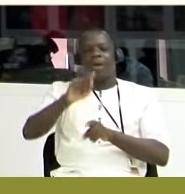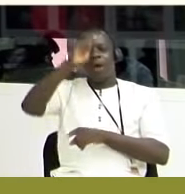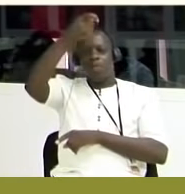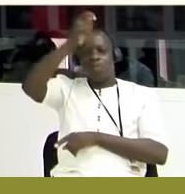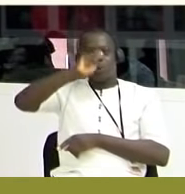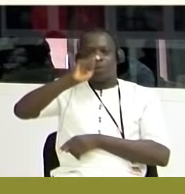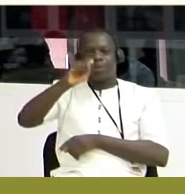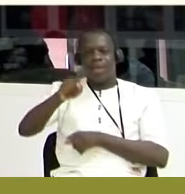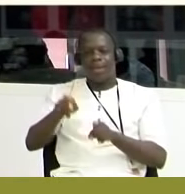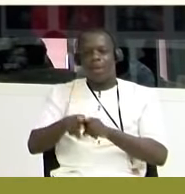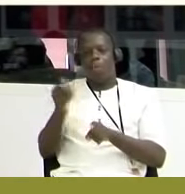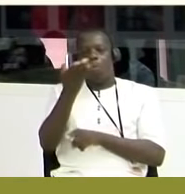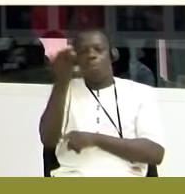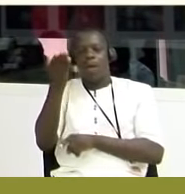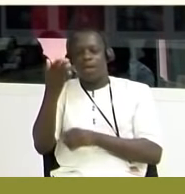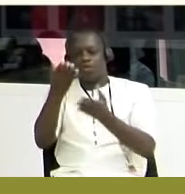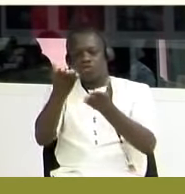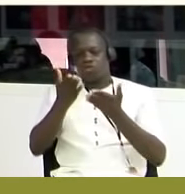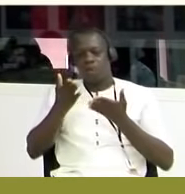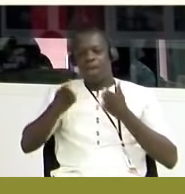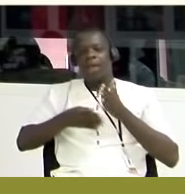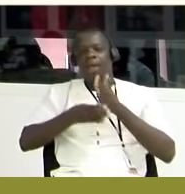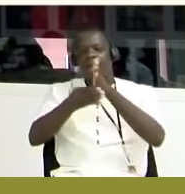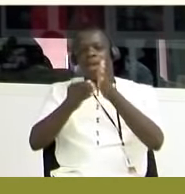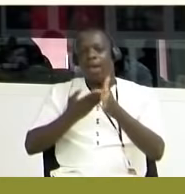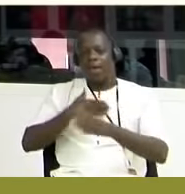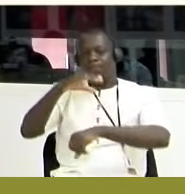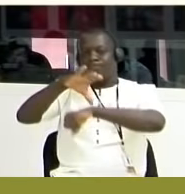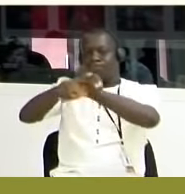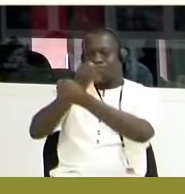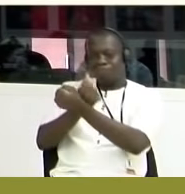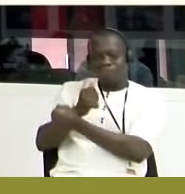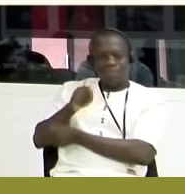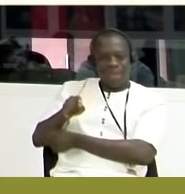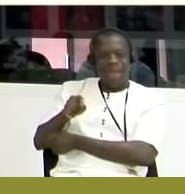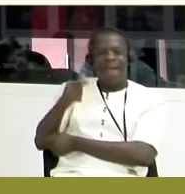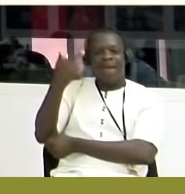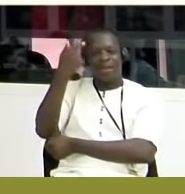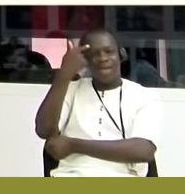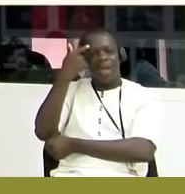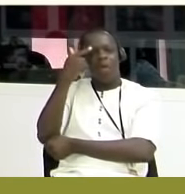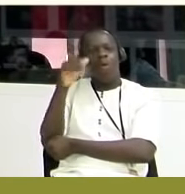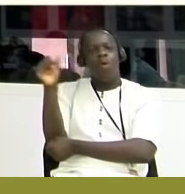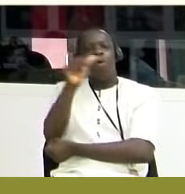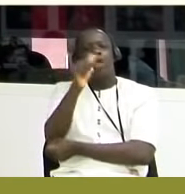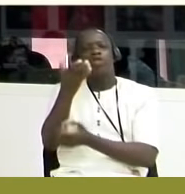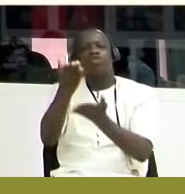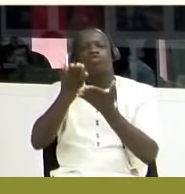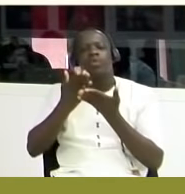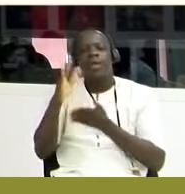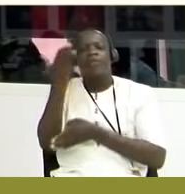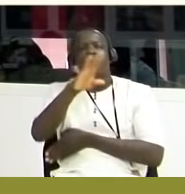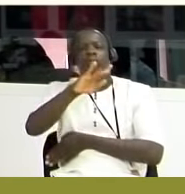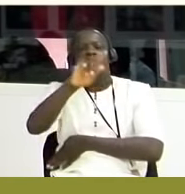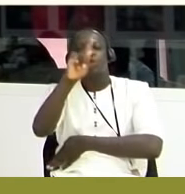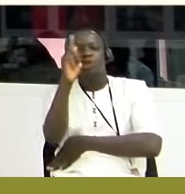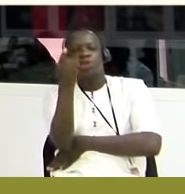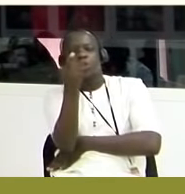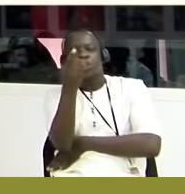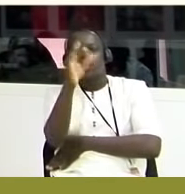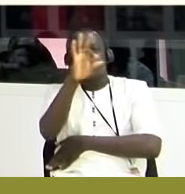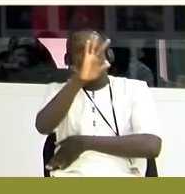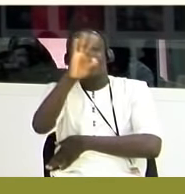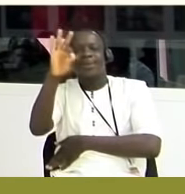I think in that process, some of the students from GTTI followed me. They wanted to be sure that their leaders